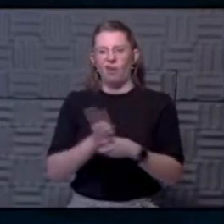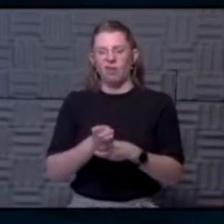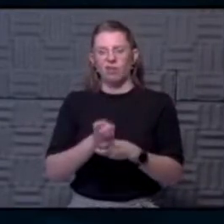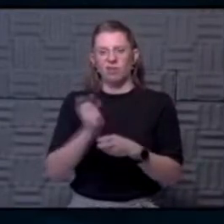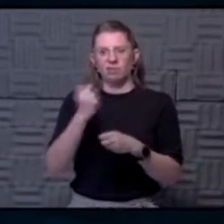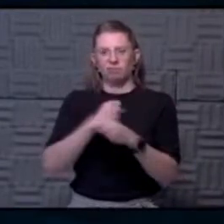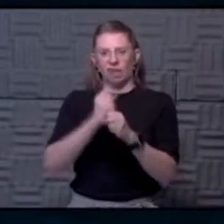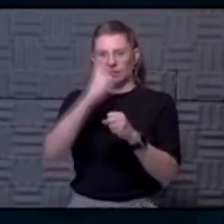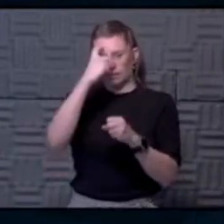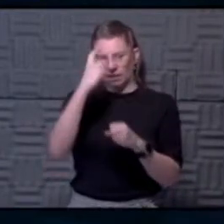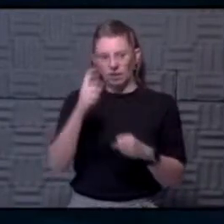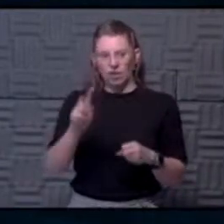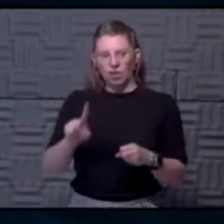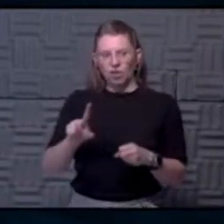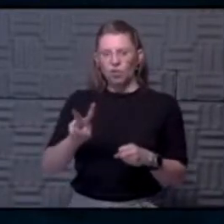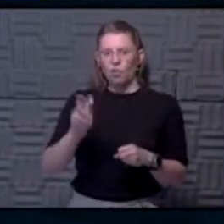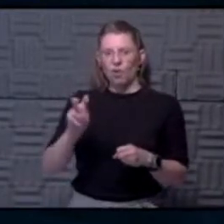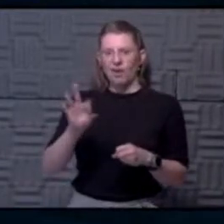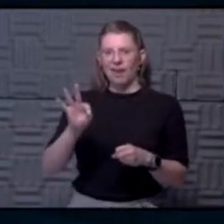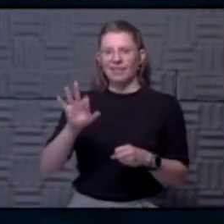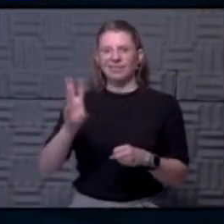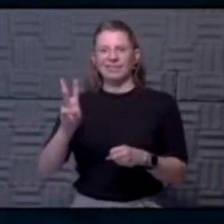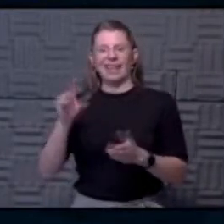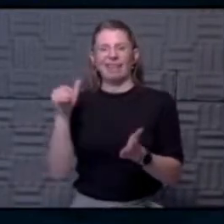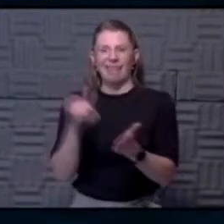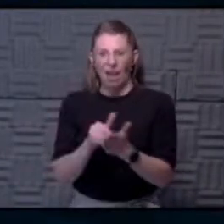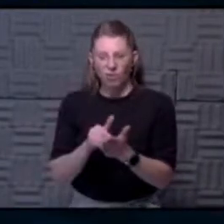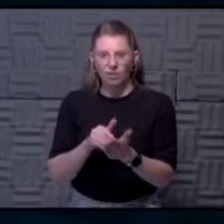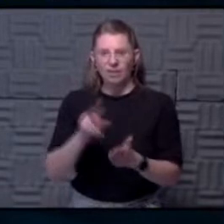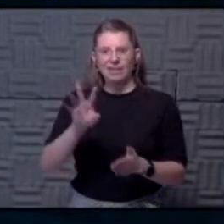numbers: 296,000 cases,